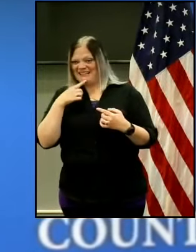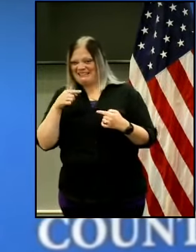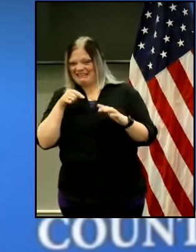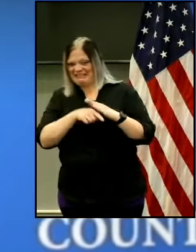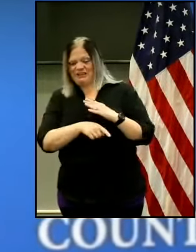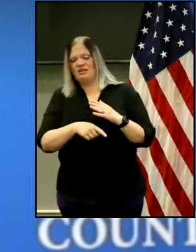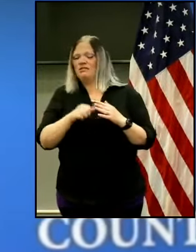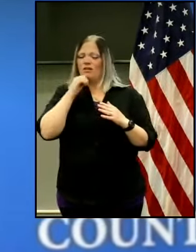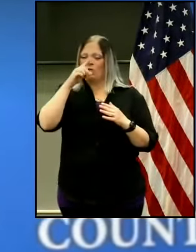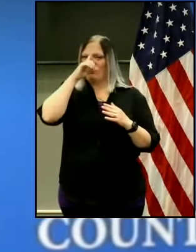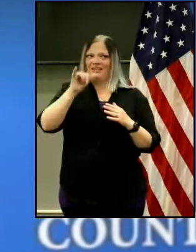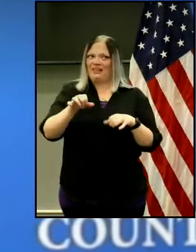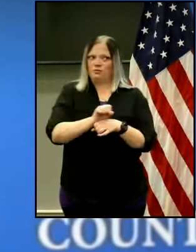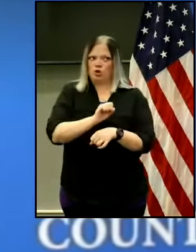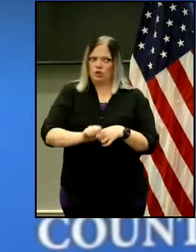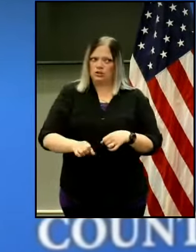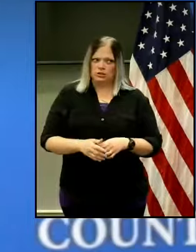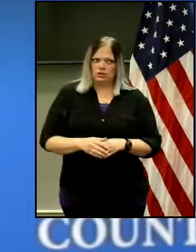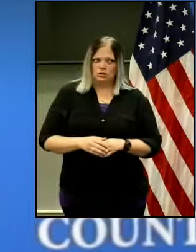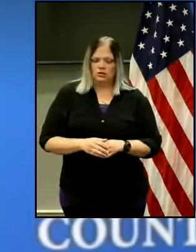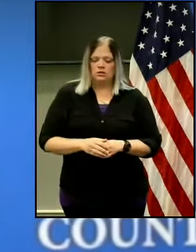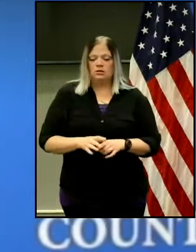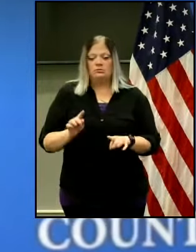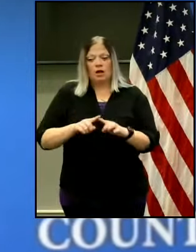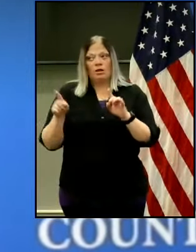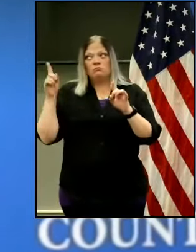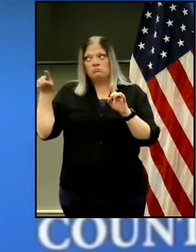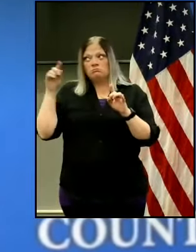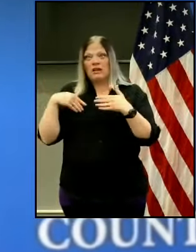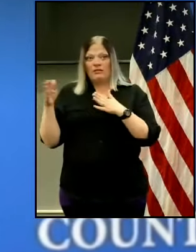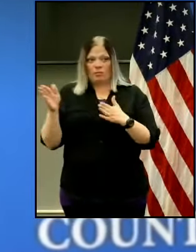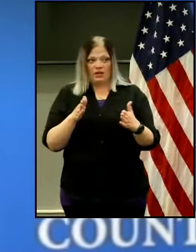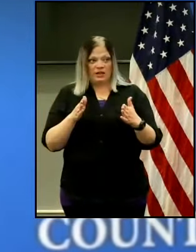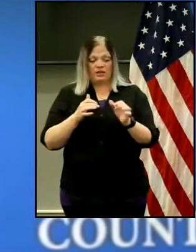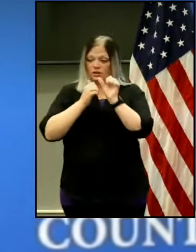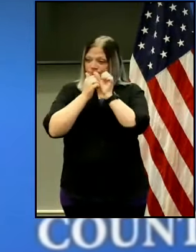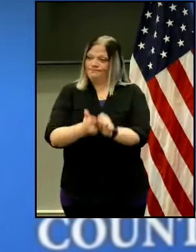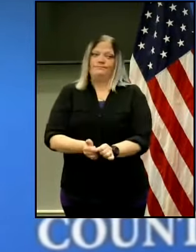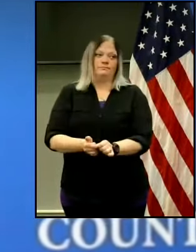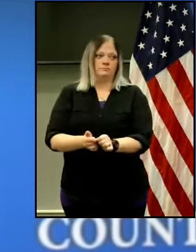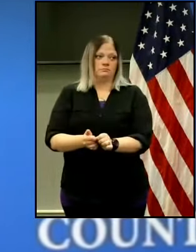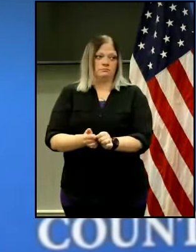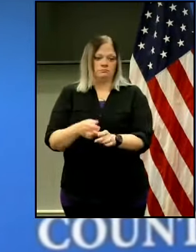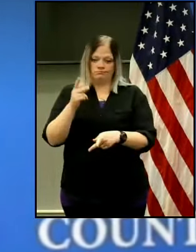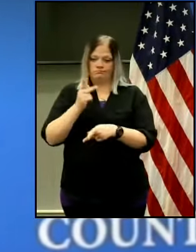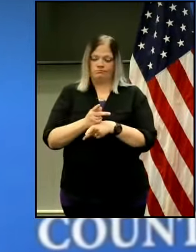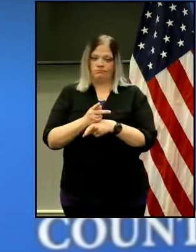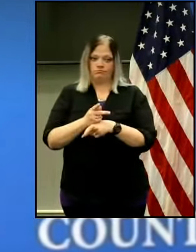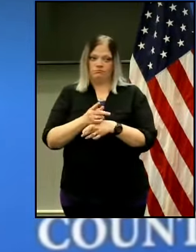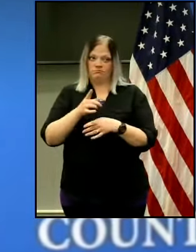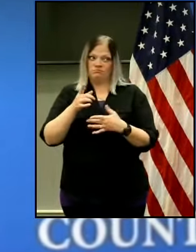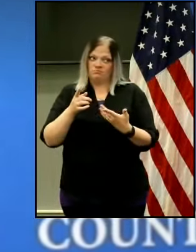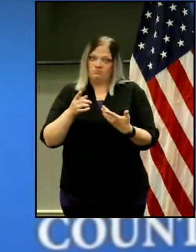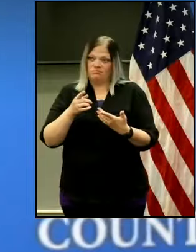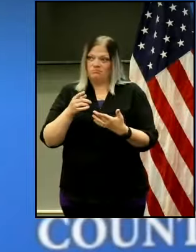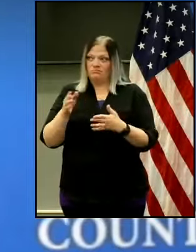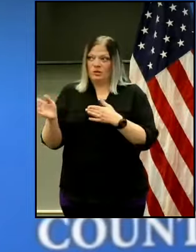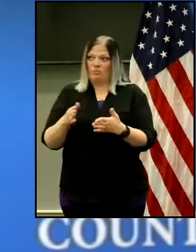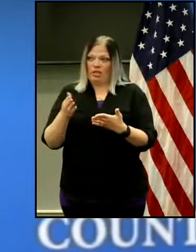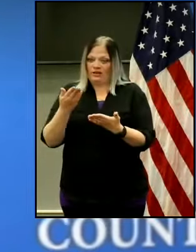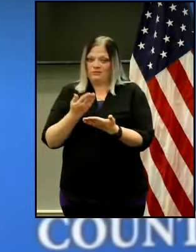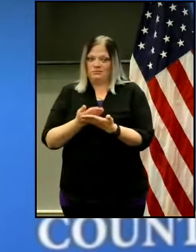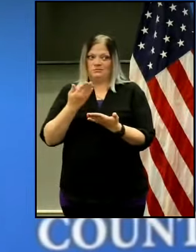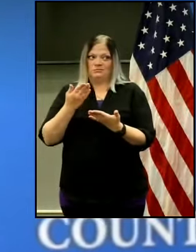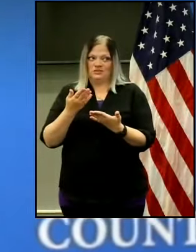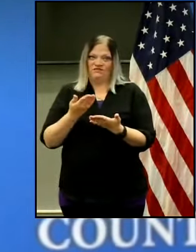I don't think that's necessarily working. But they have a plan. They're sticking to it. There's legitimacy to that plan, and I think it shows